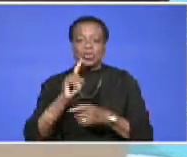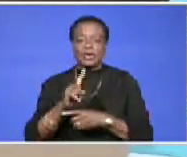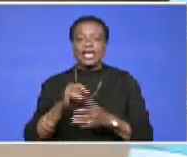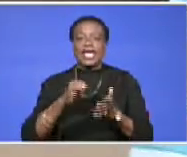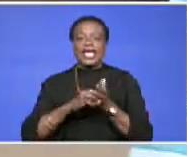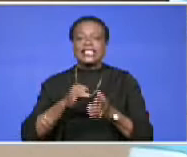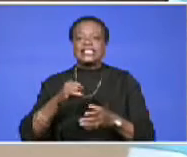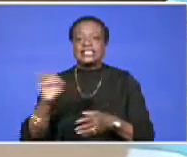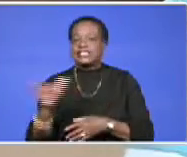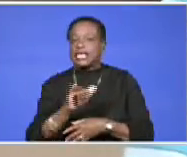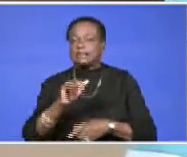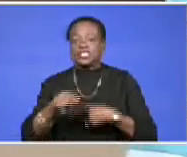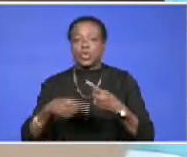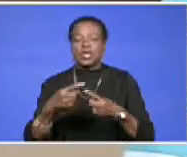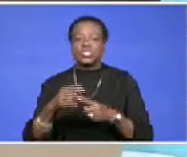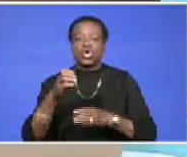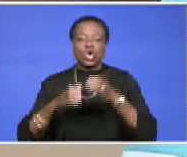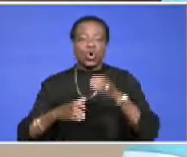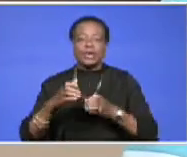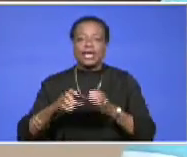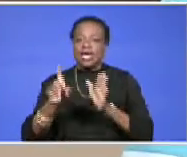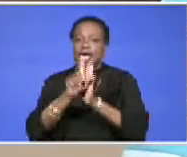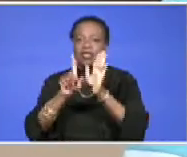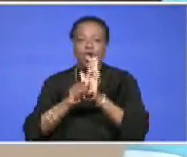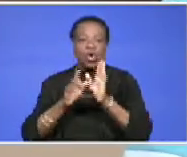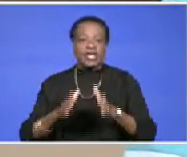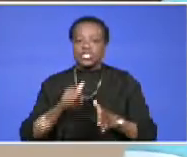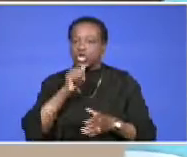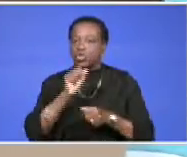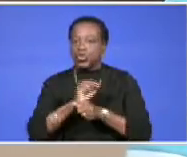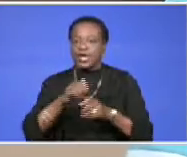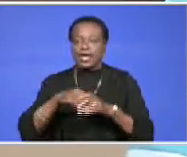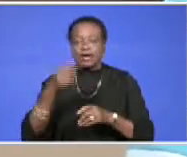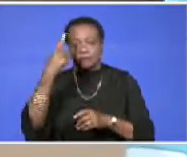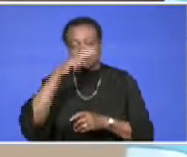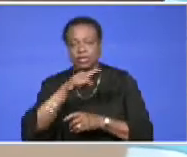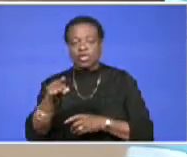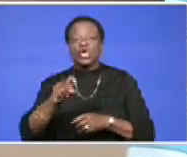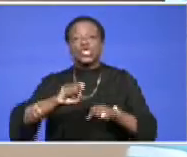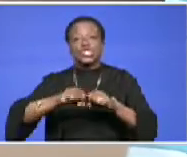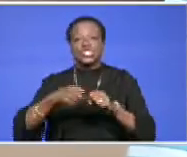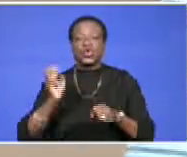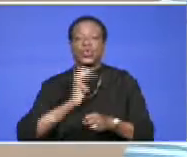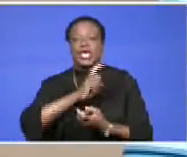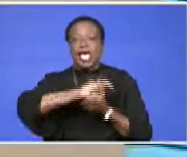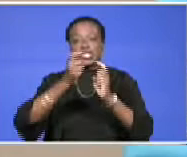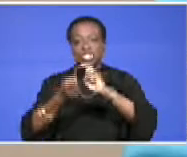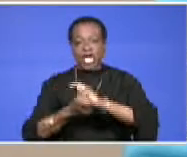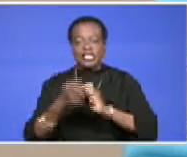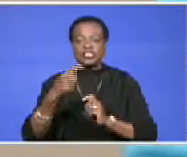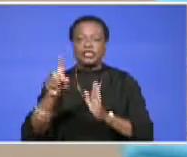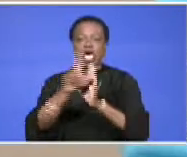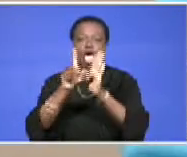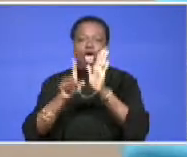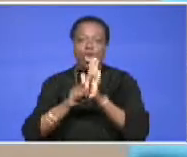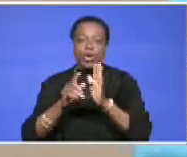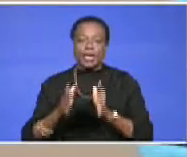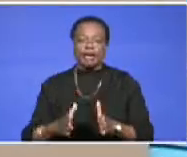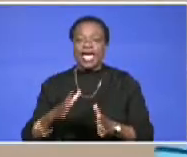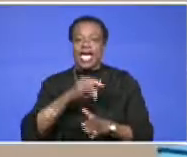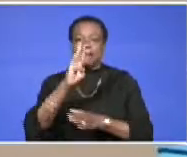to court and the lawyer is not working out for you, so we decided to change the lawyer. And